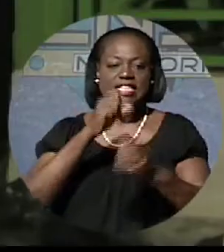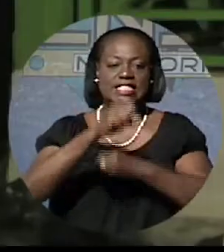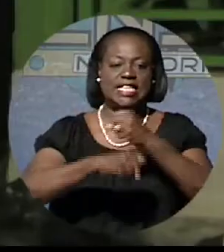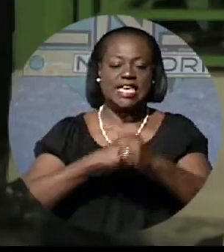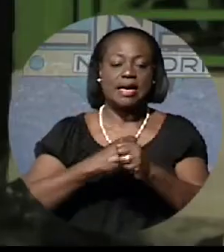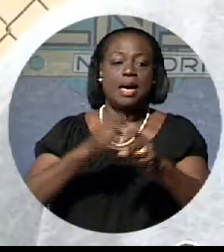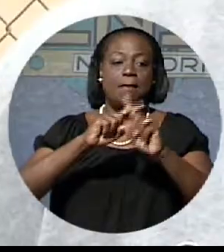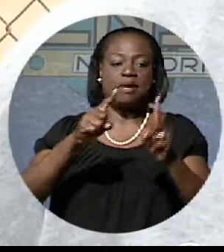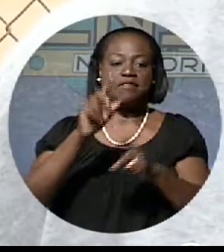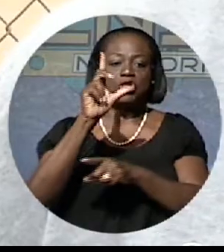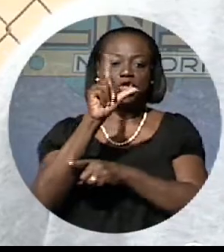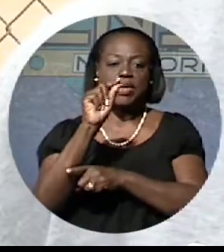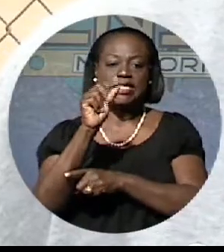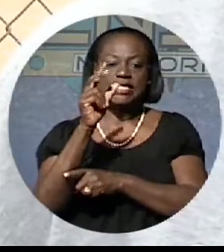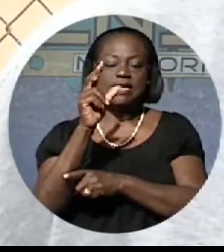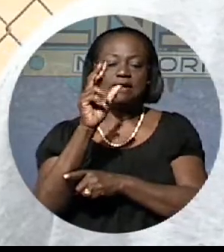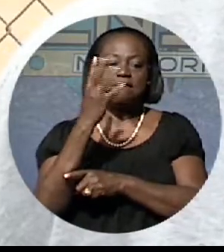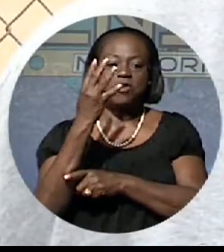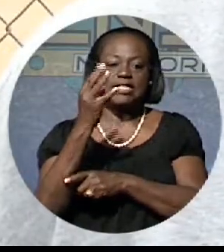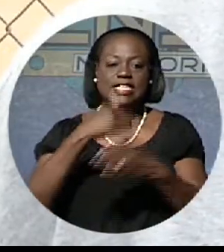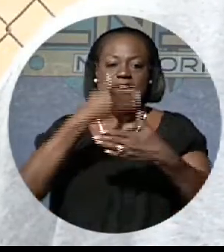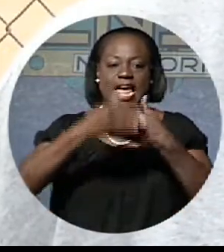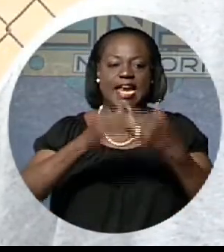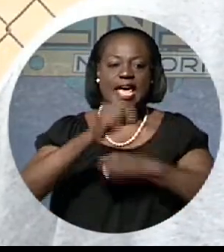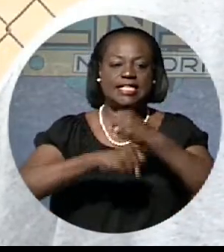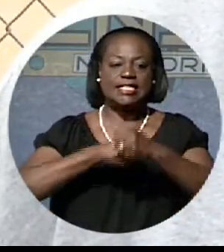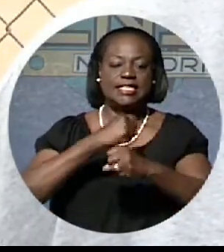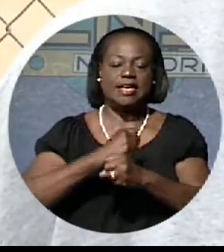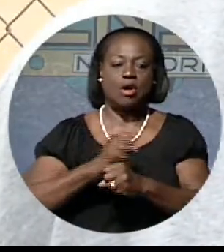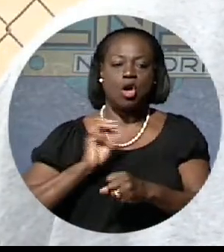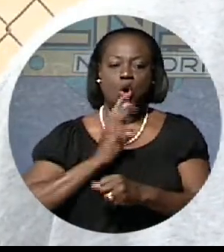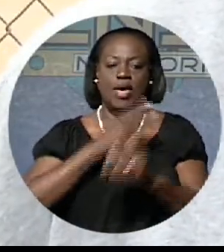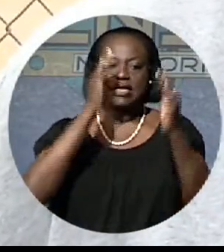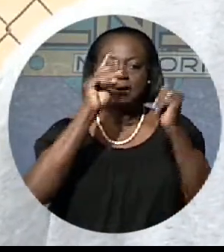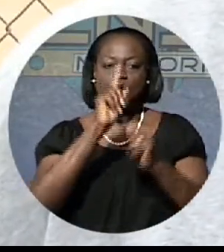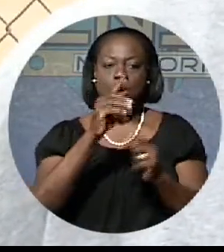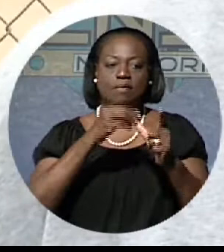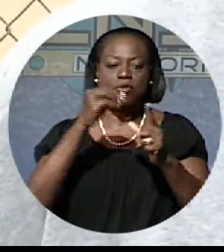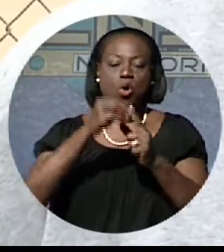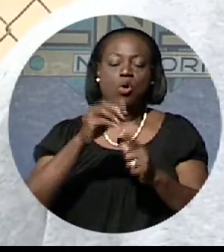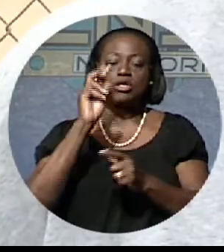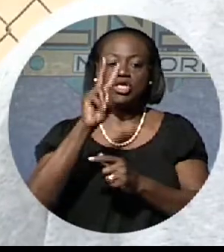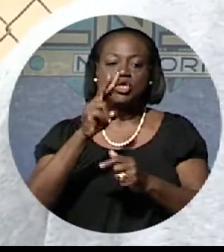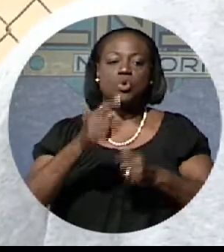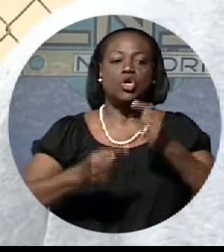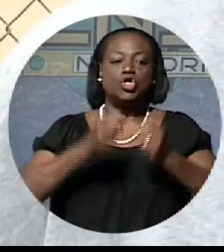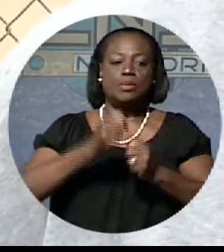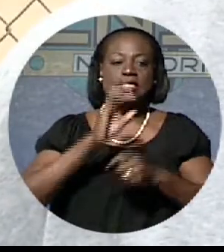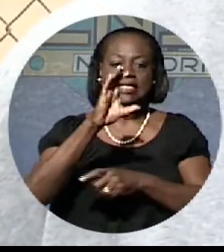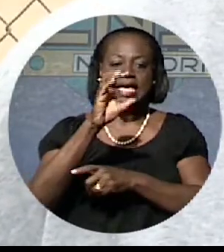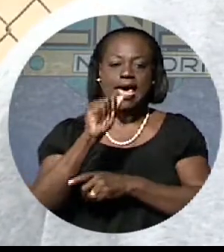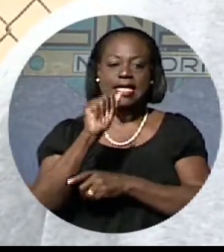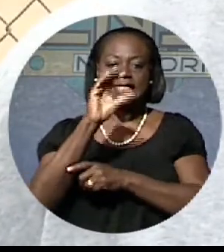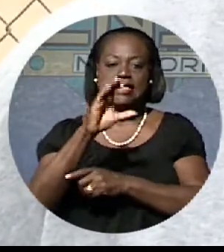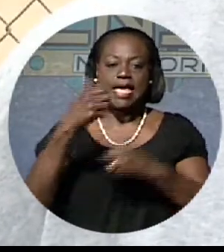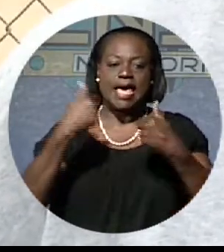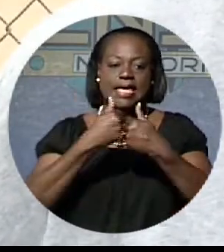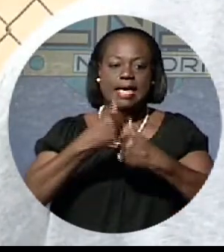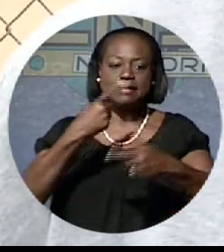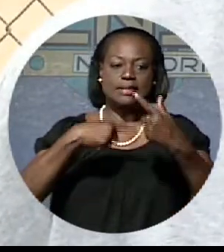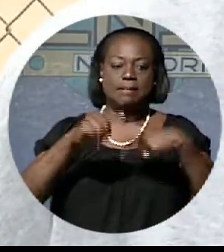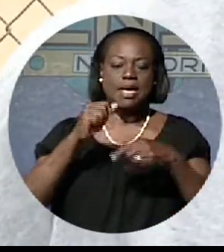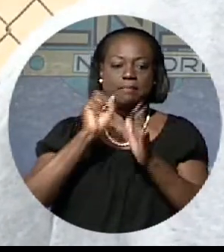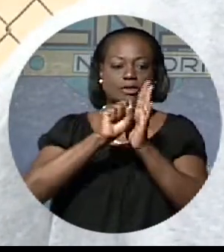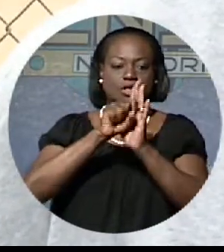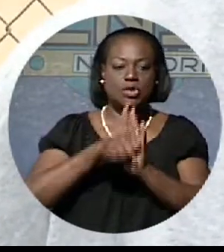for 2014. Next year, we expect one or two tournaments, you know, the CAC games coming up soon, and so